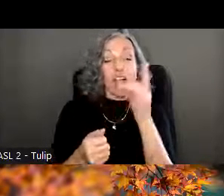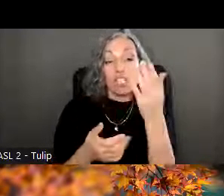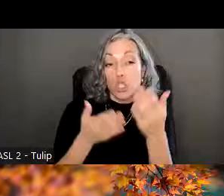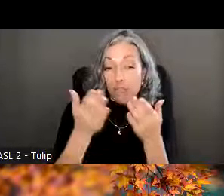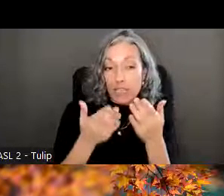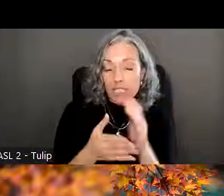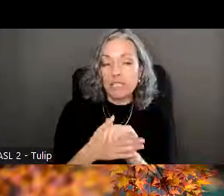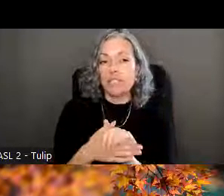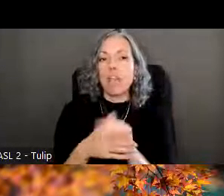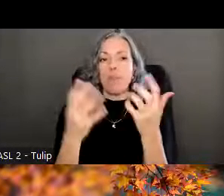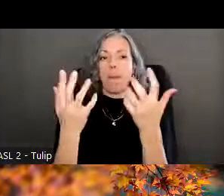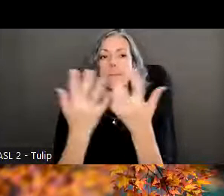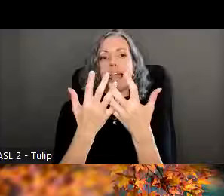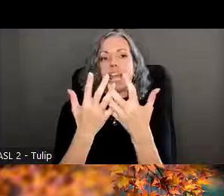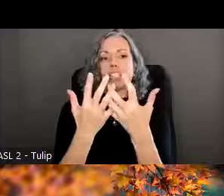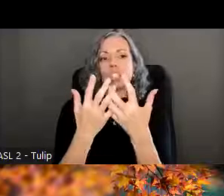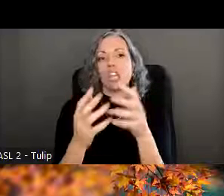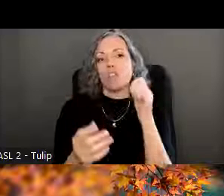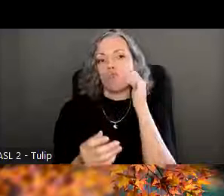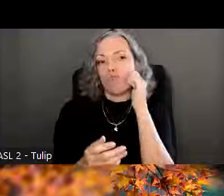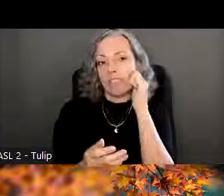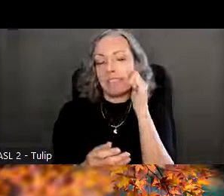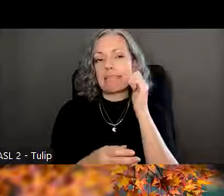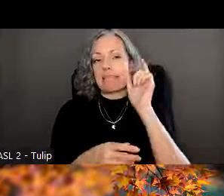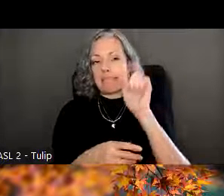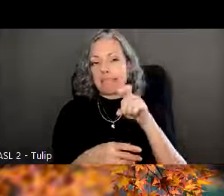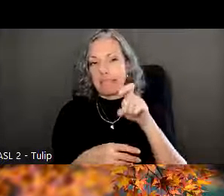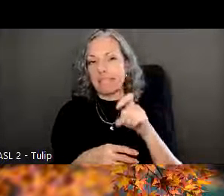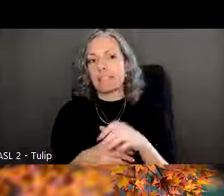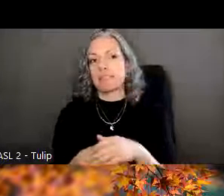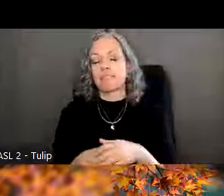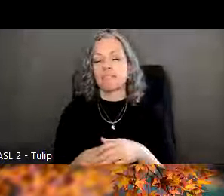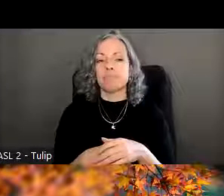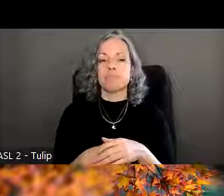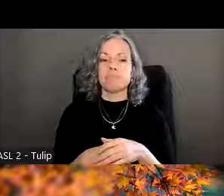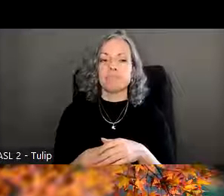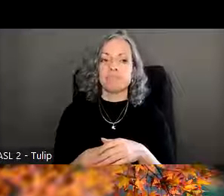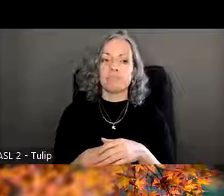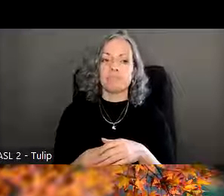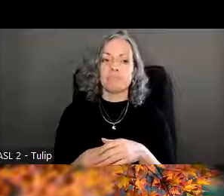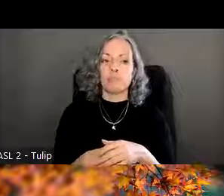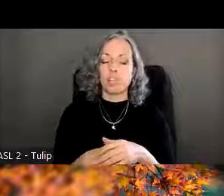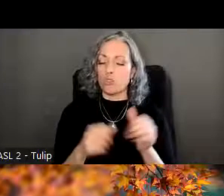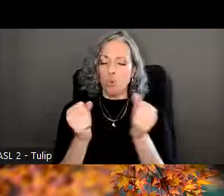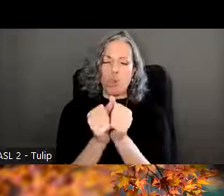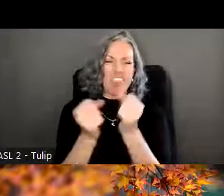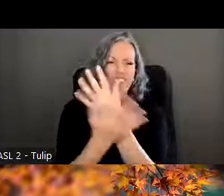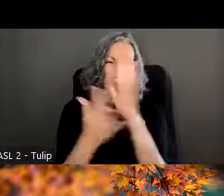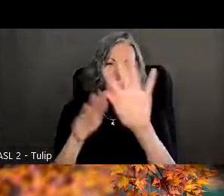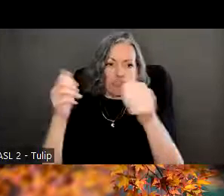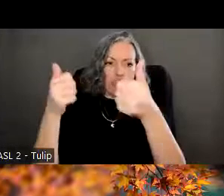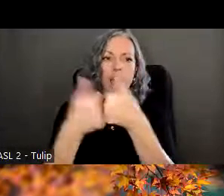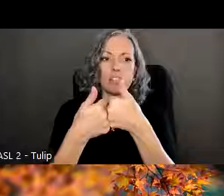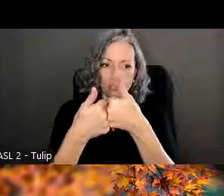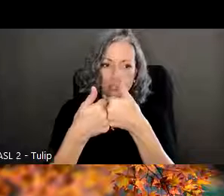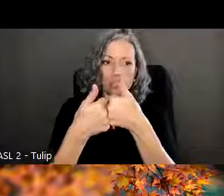those that fit and match the ethnic and diversity needs of our population. So with all of these challenges,